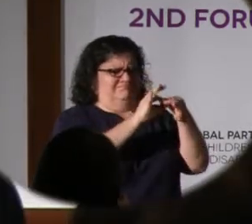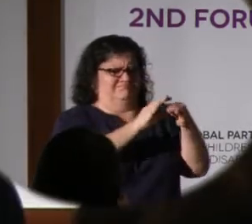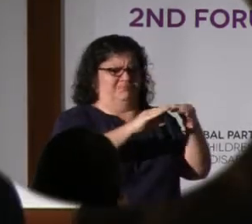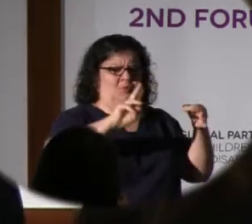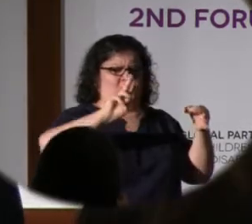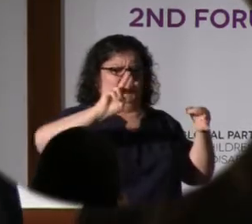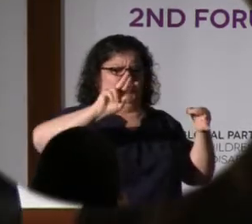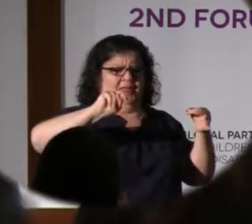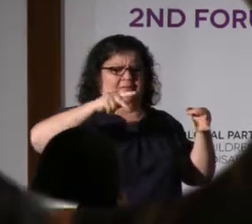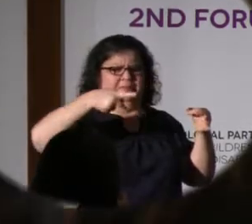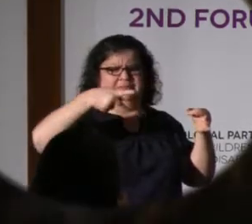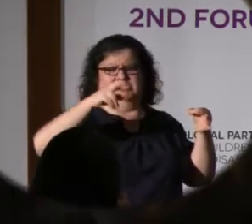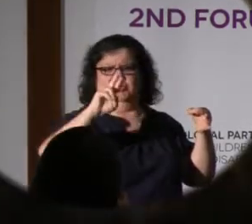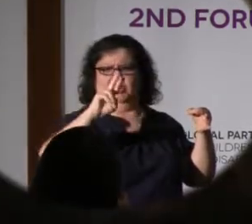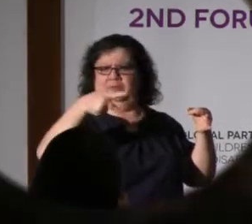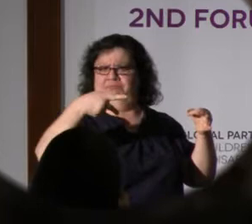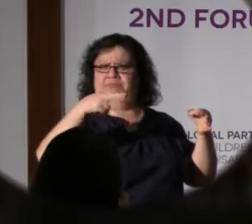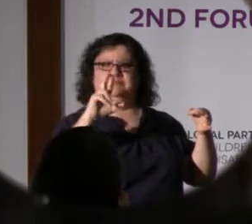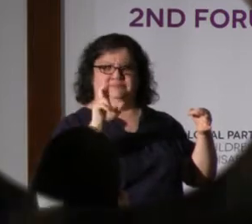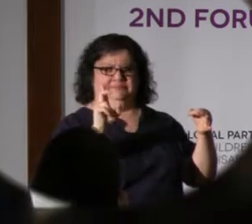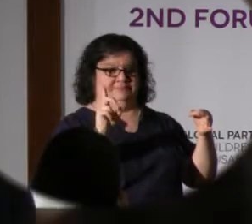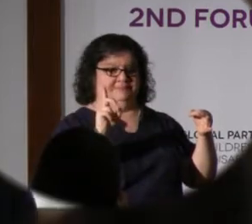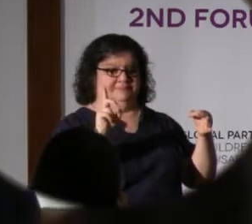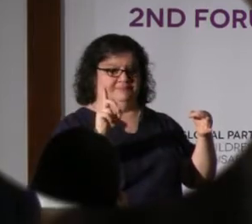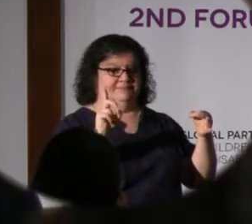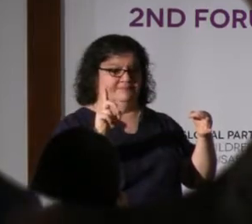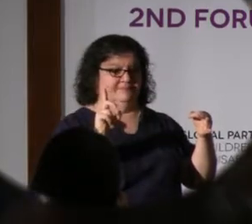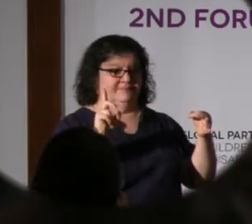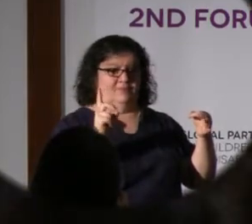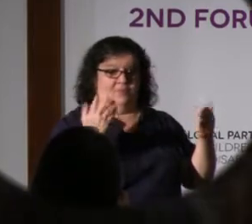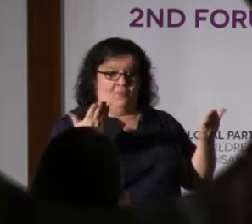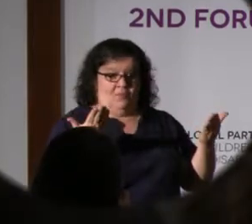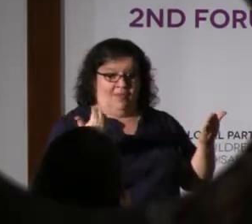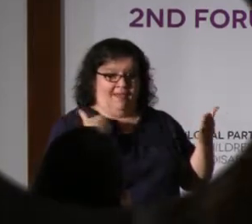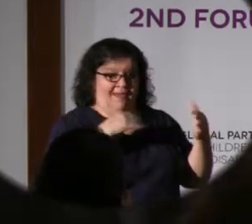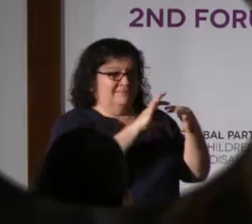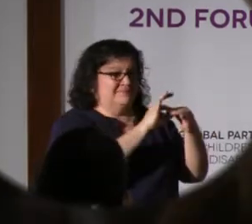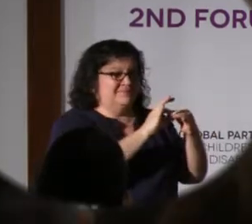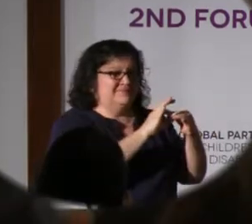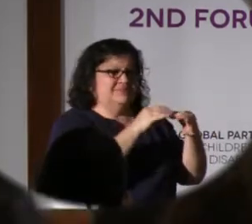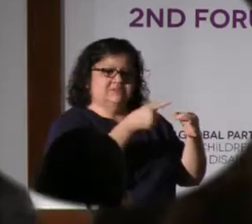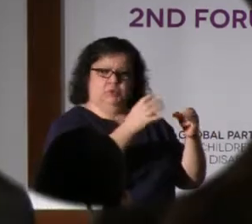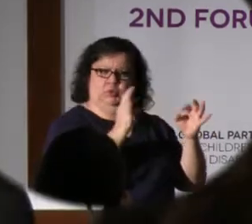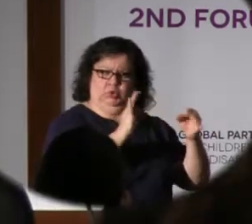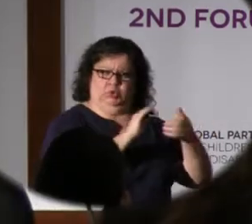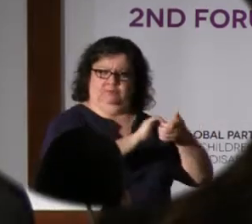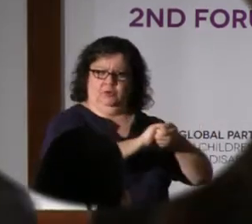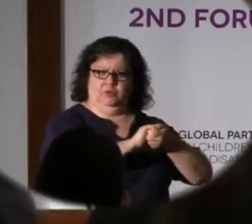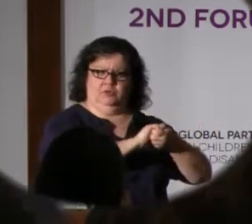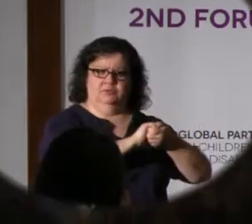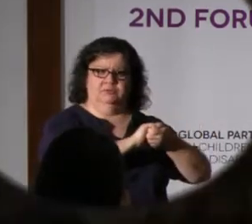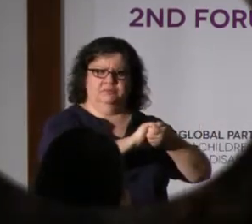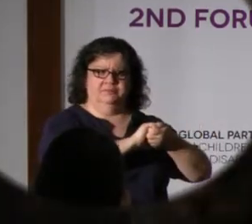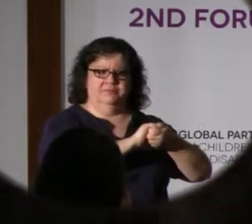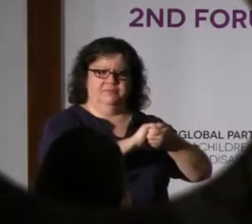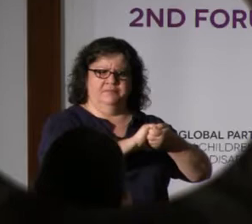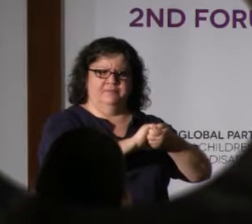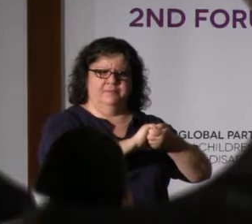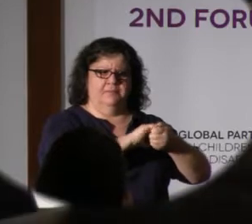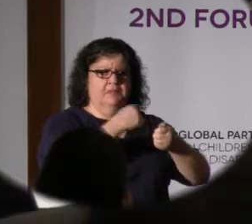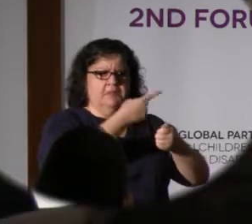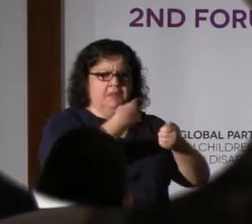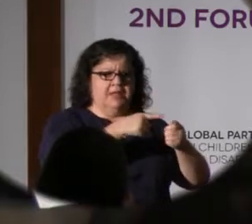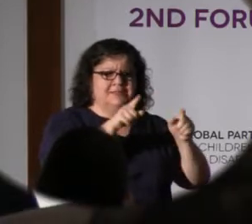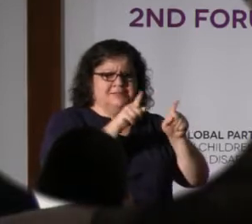different actors. It has a focus on joint learning and knowledge creation. We're very, very pleased that new partners